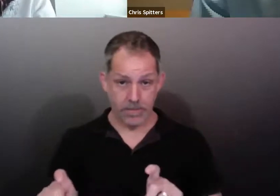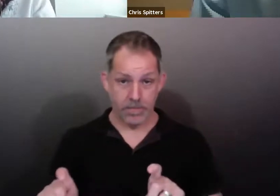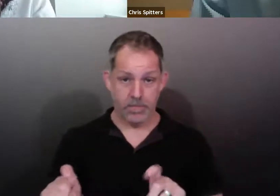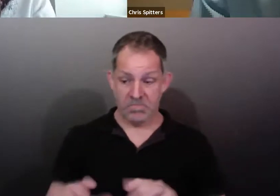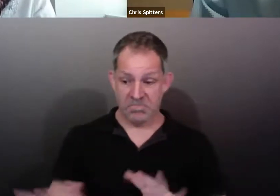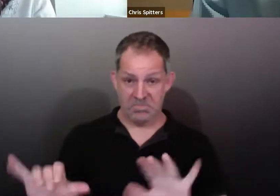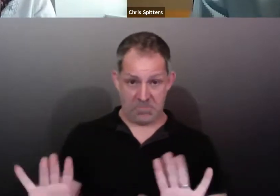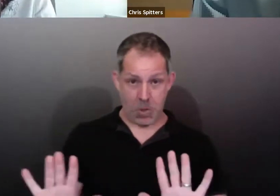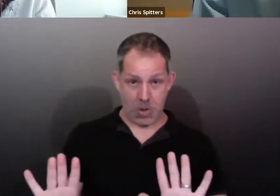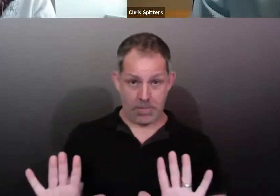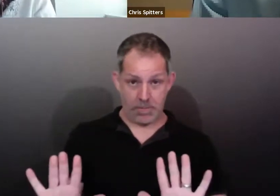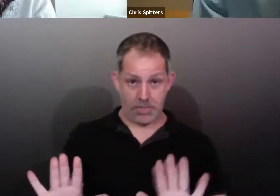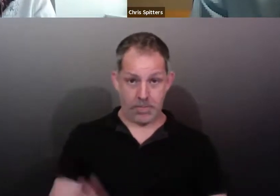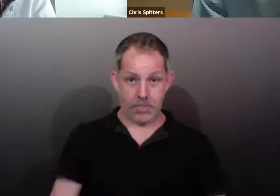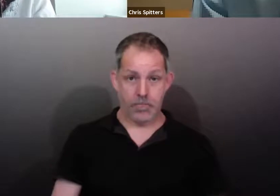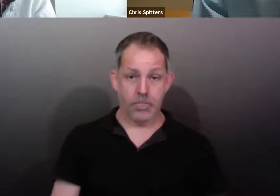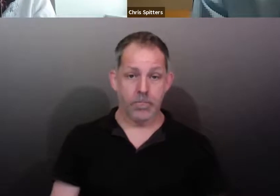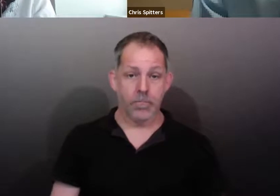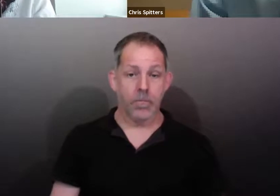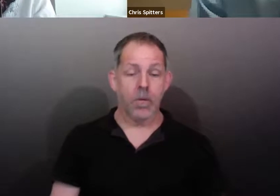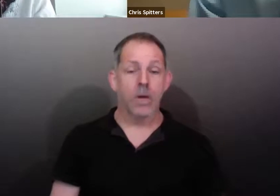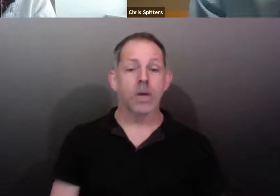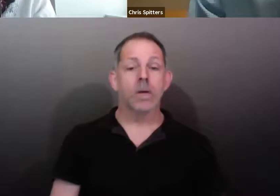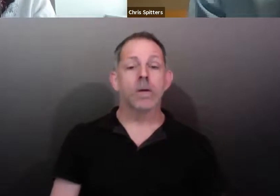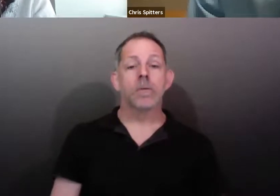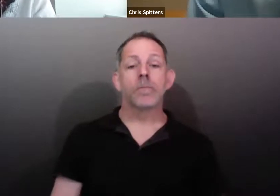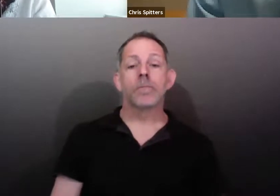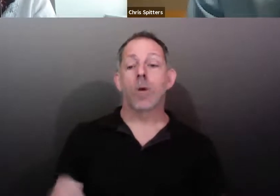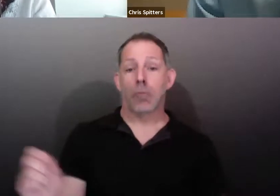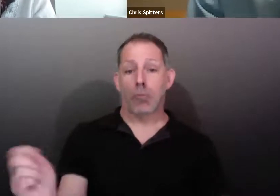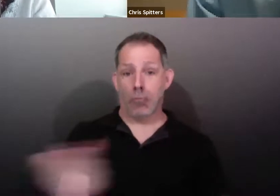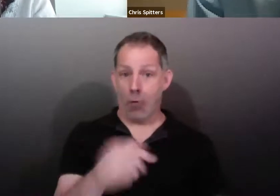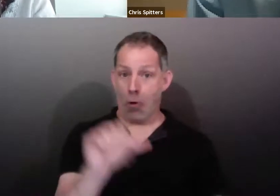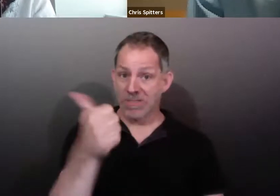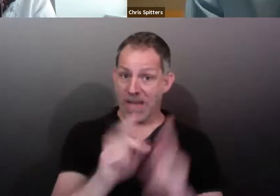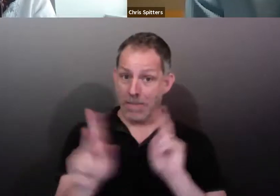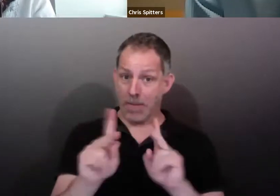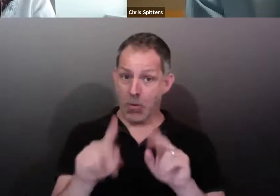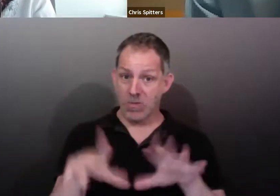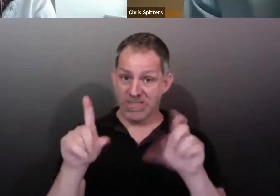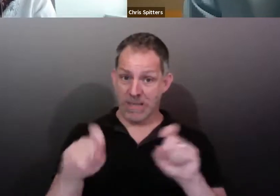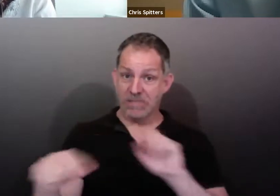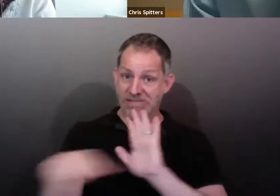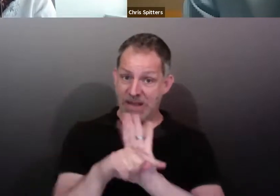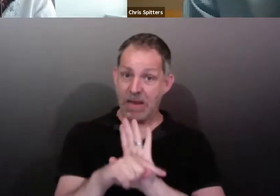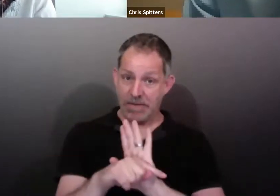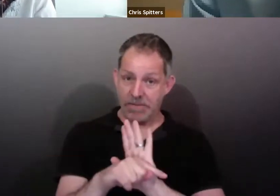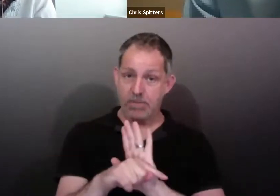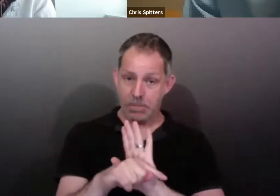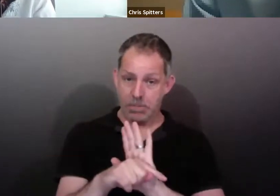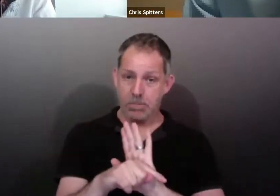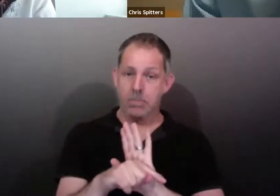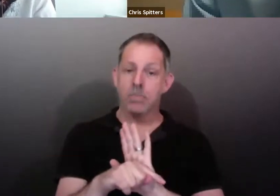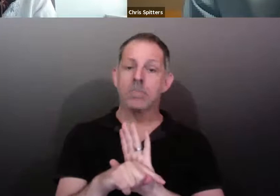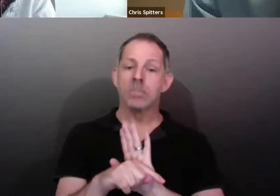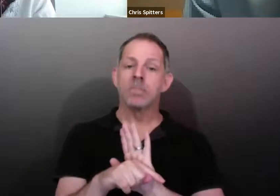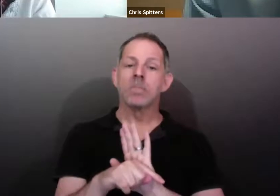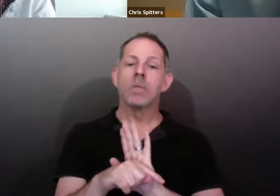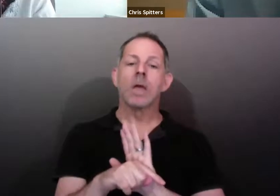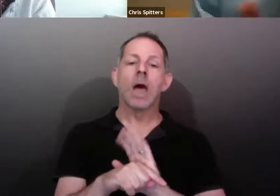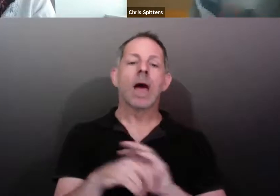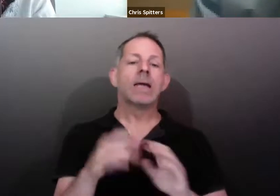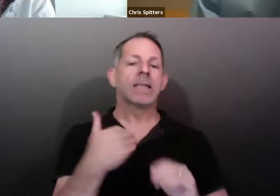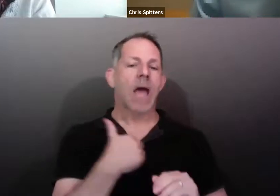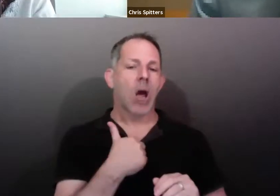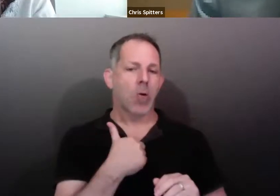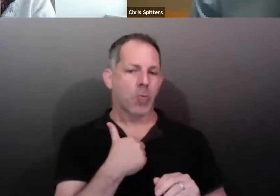are negative. The testing is generally sensitive enough to do that. And then if the pool is positive, then you